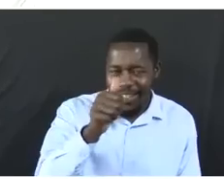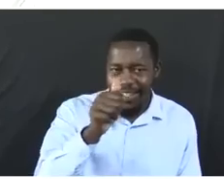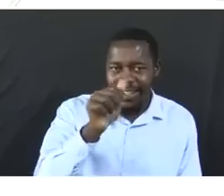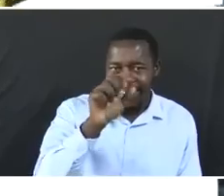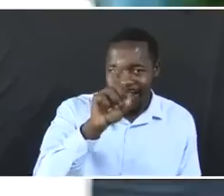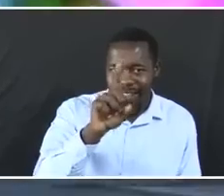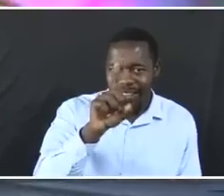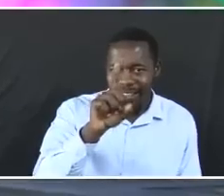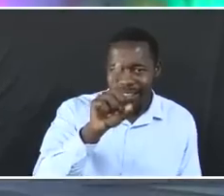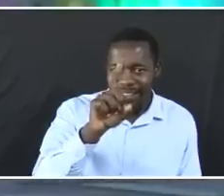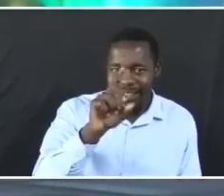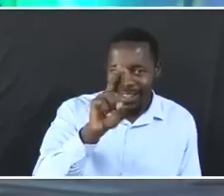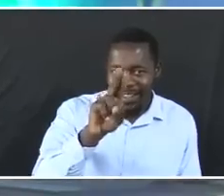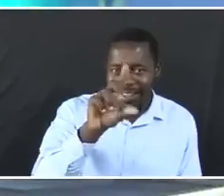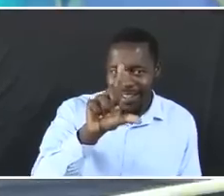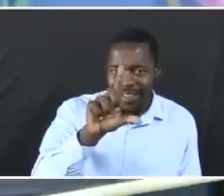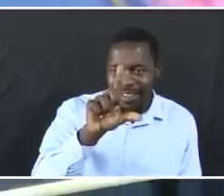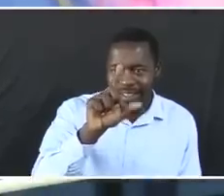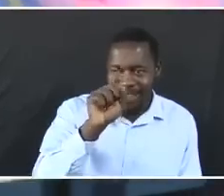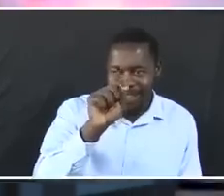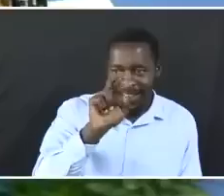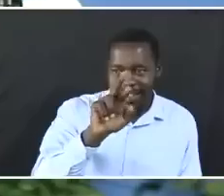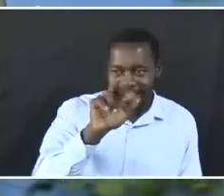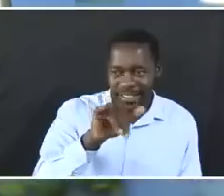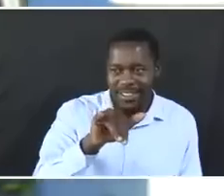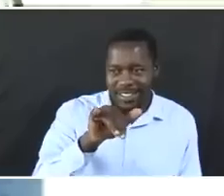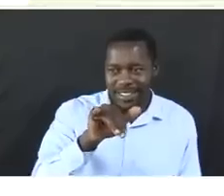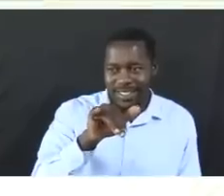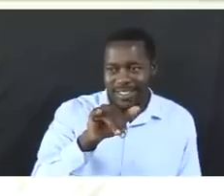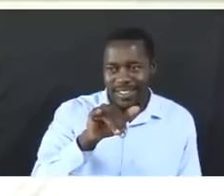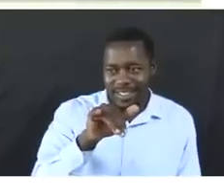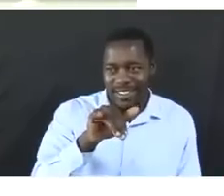pek. Vitu ni ngumu.